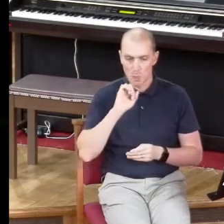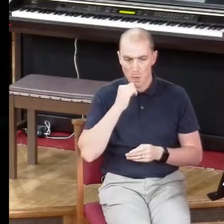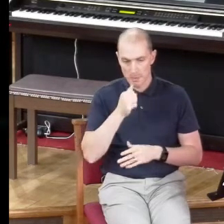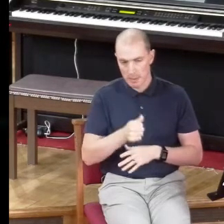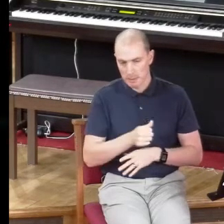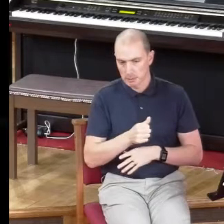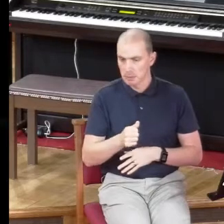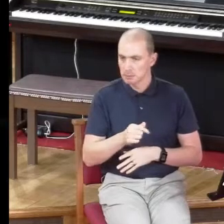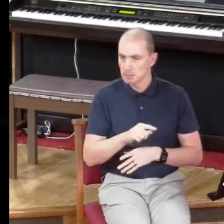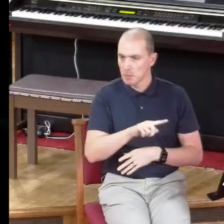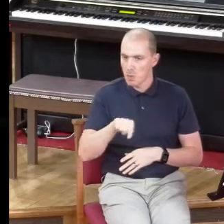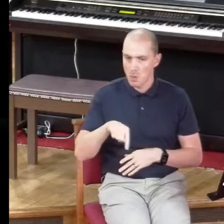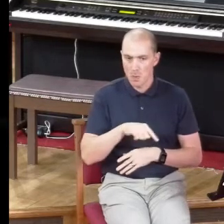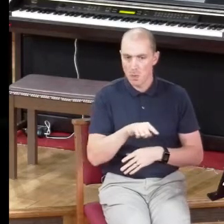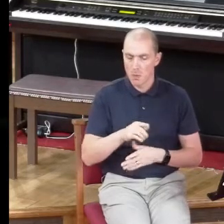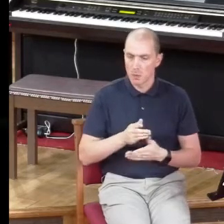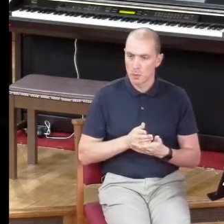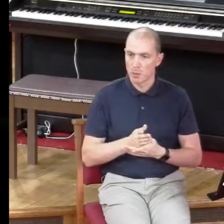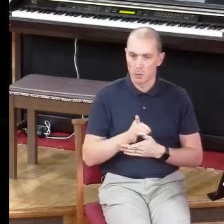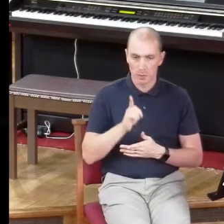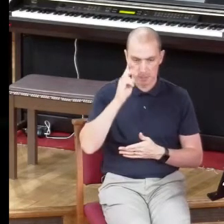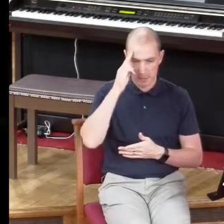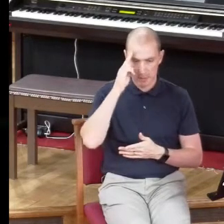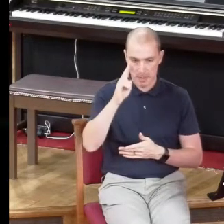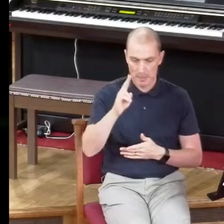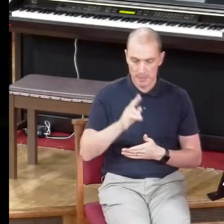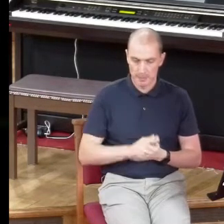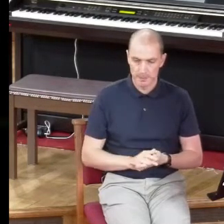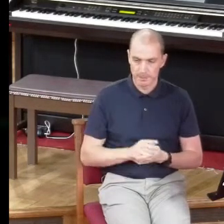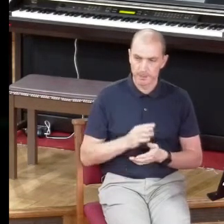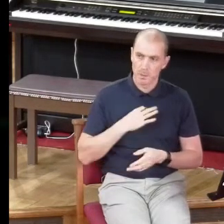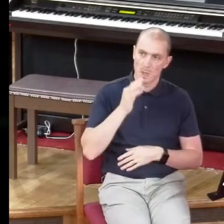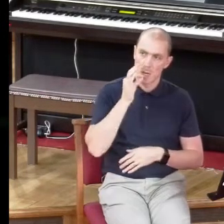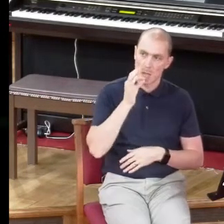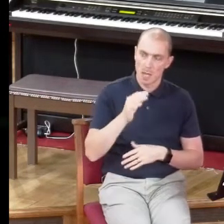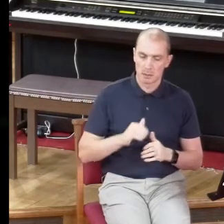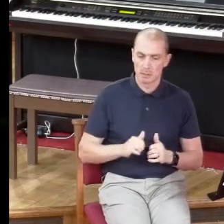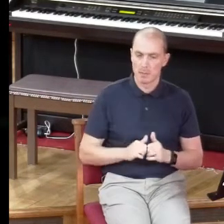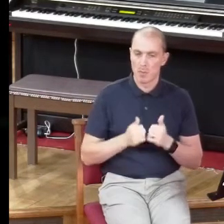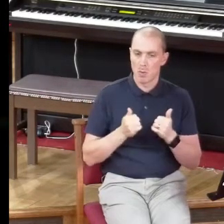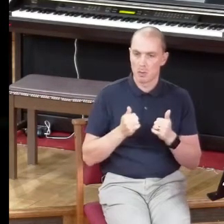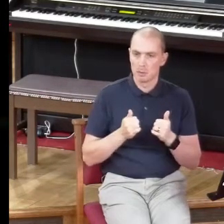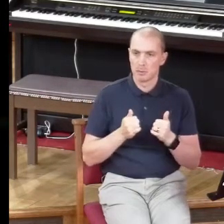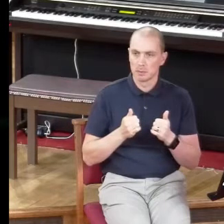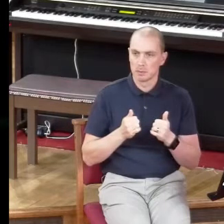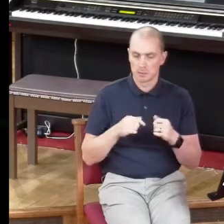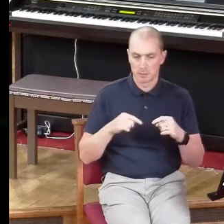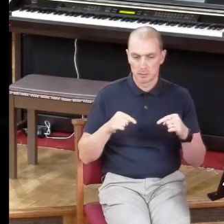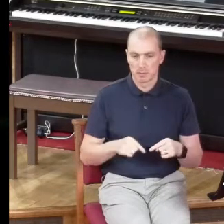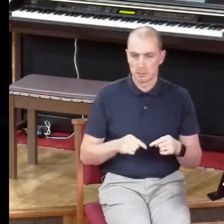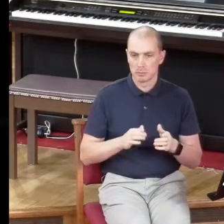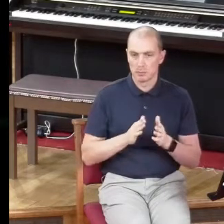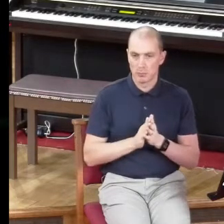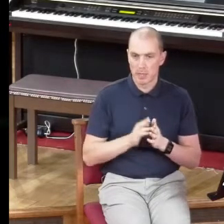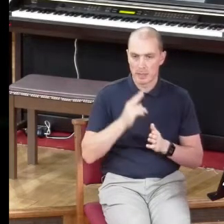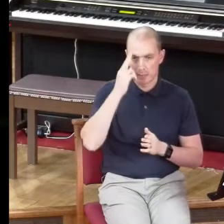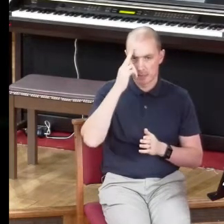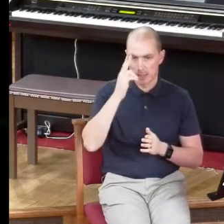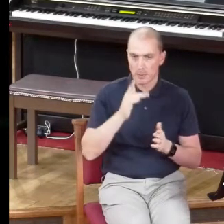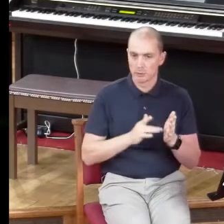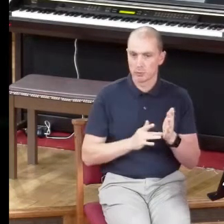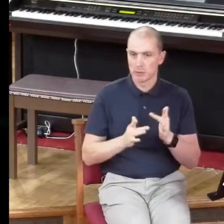your name. So Lord, we ask these things, our morning prayer, we bring these things in the name of Jesus,